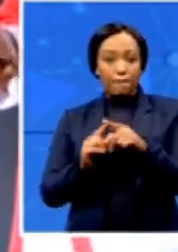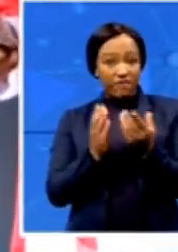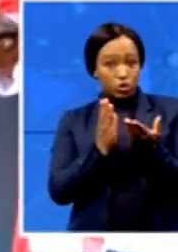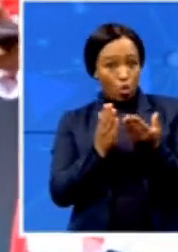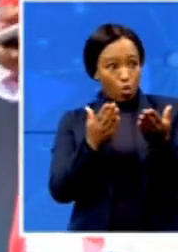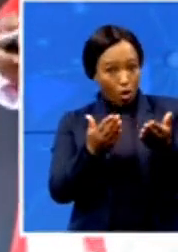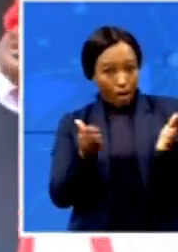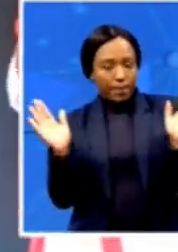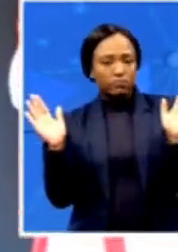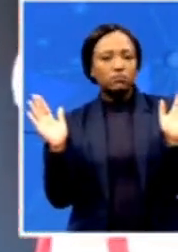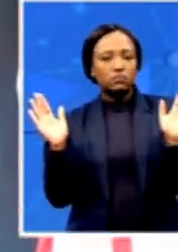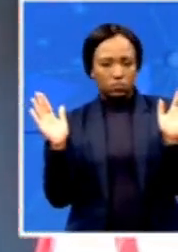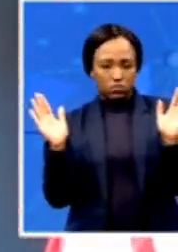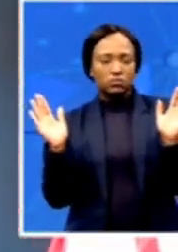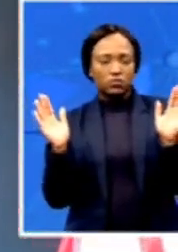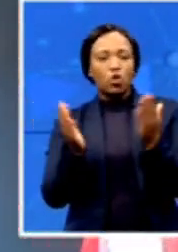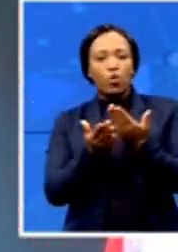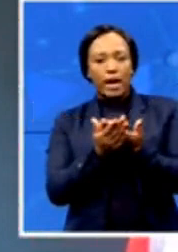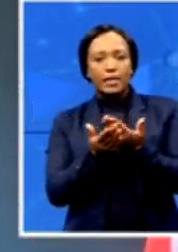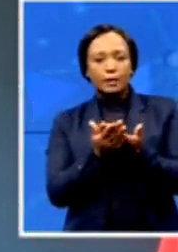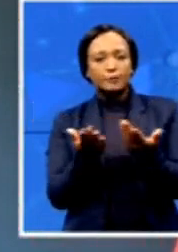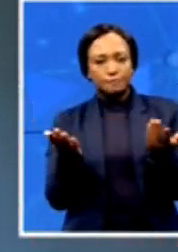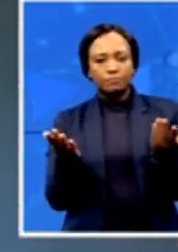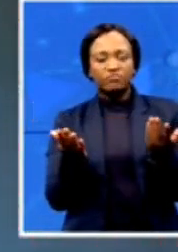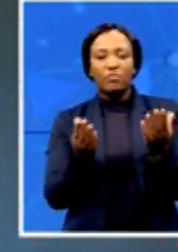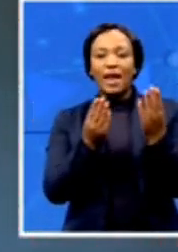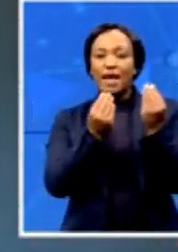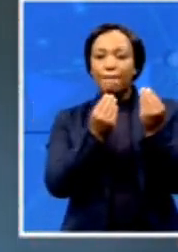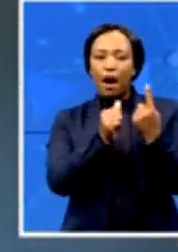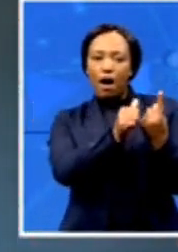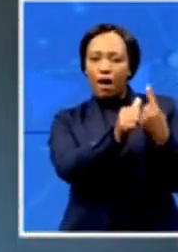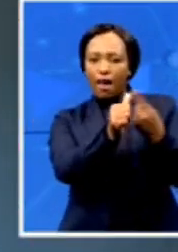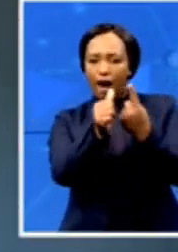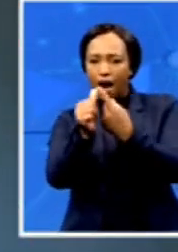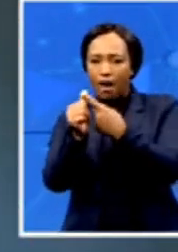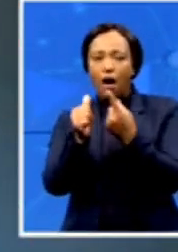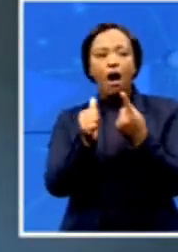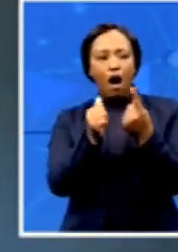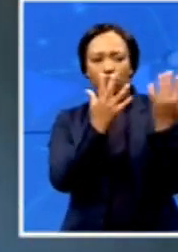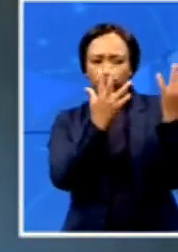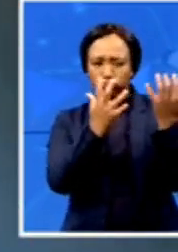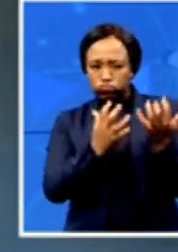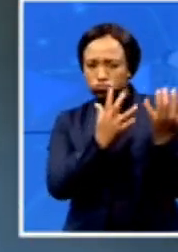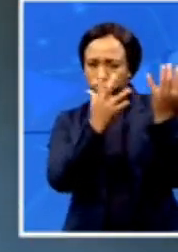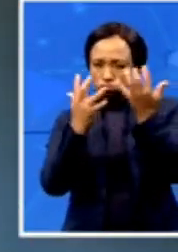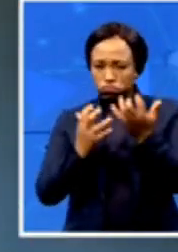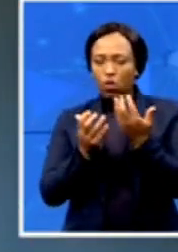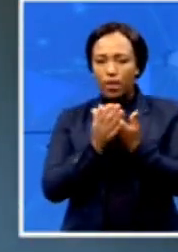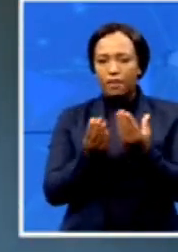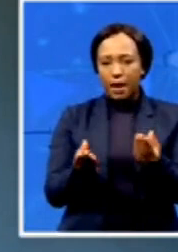get figures that are correct, actually. And secondly, the issue of